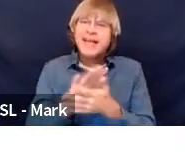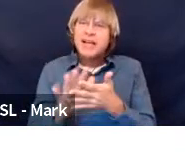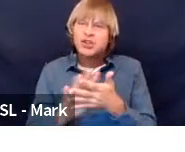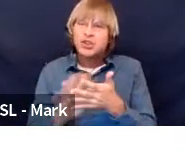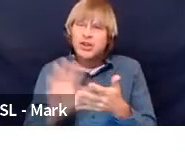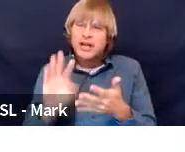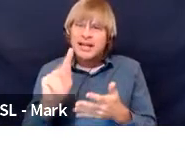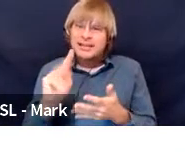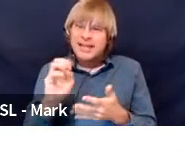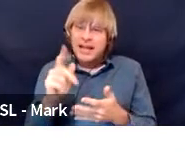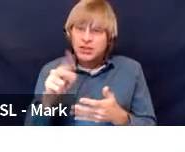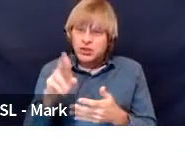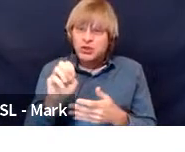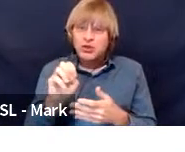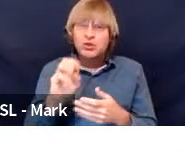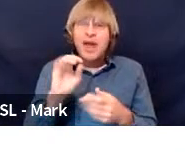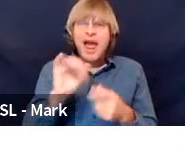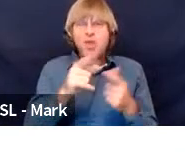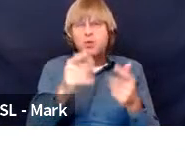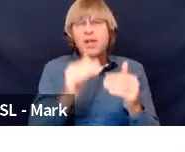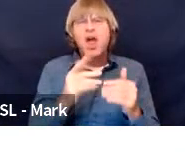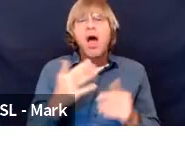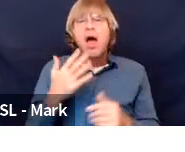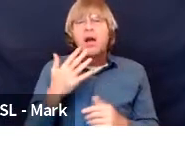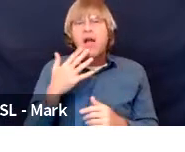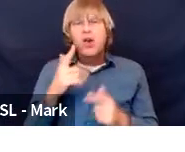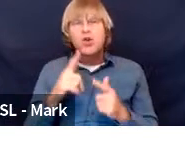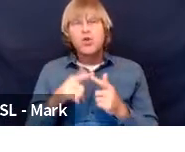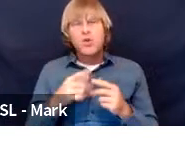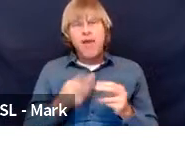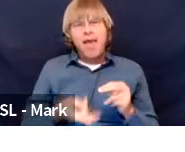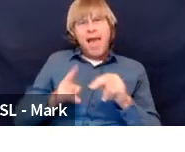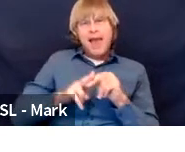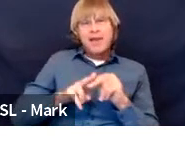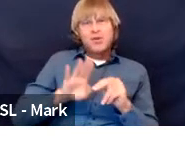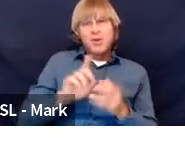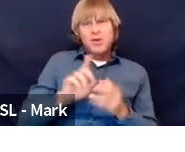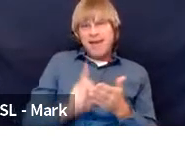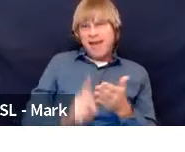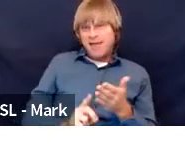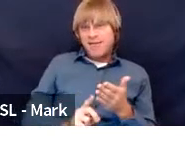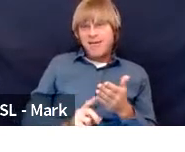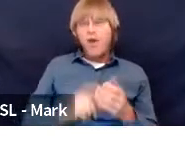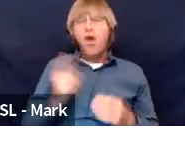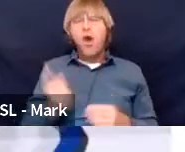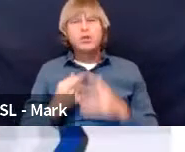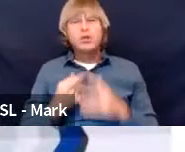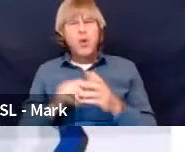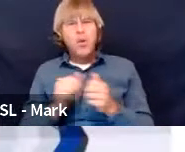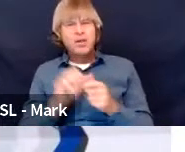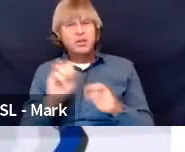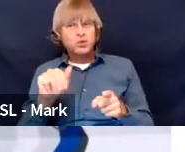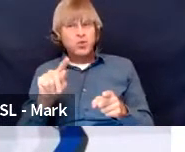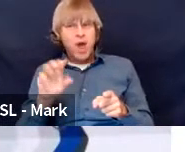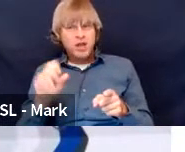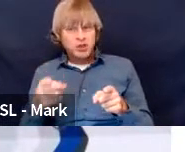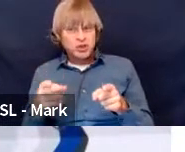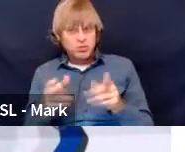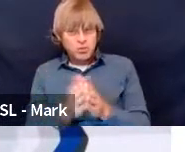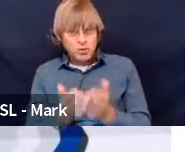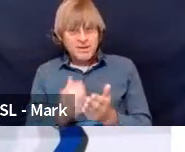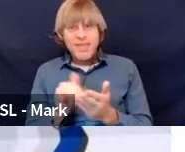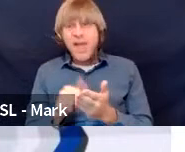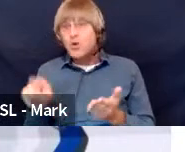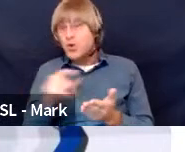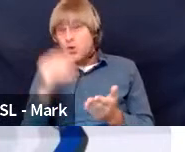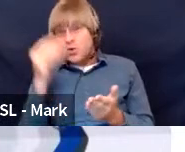in particular in these next ones, color to heighten the impact of your design. Always start with your swatch books. For those of you that